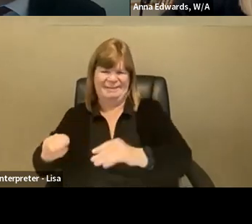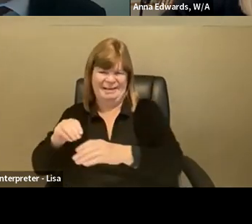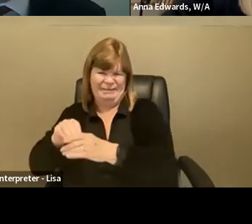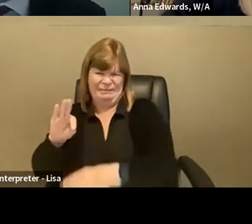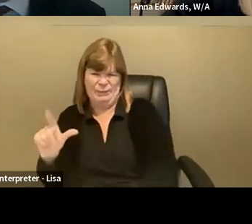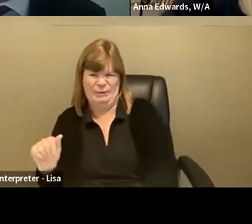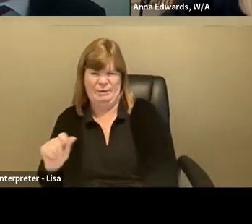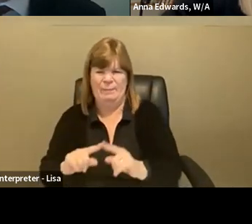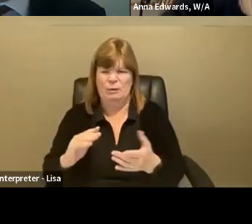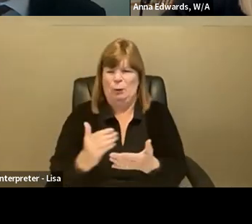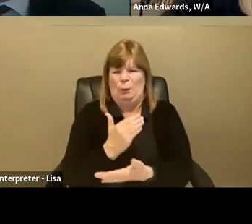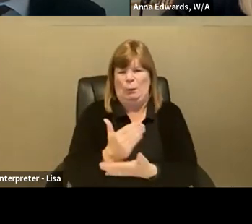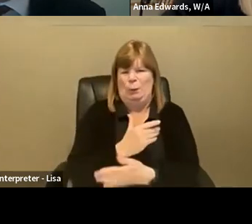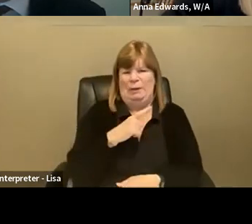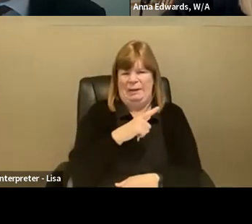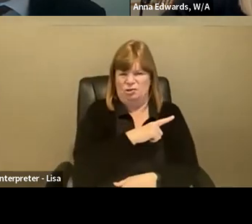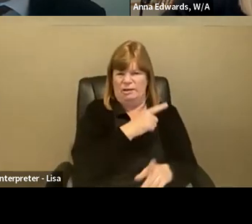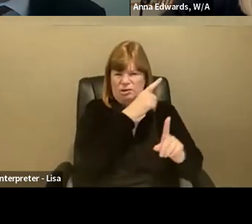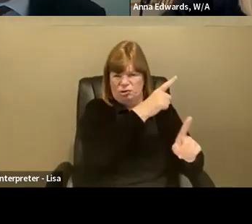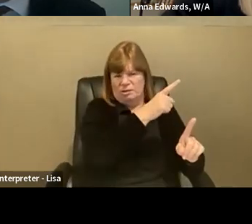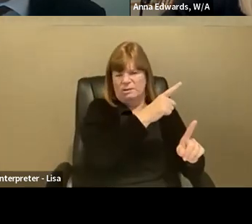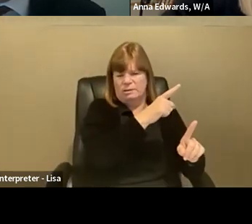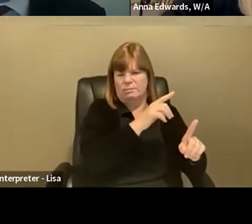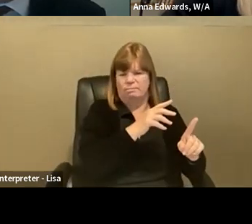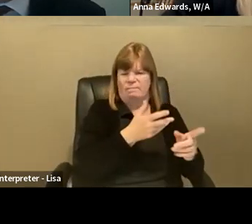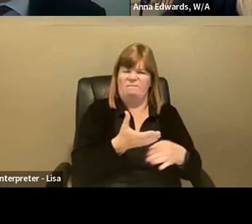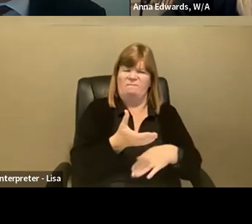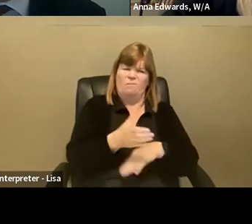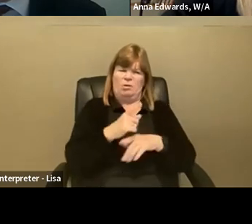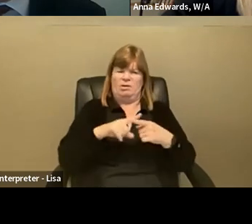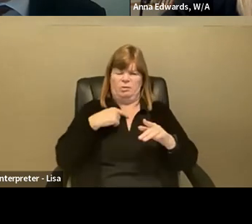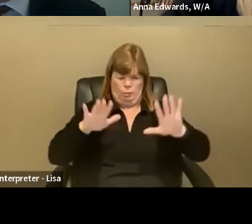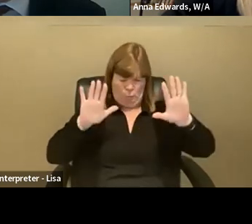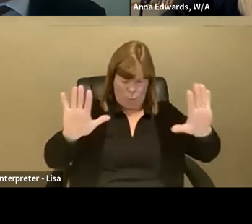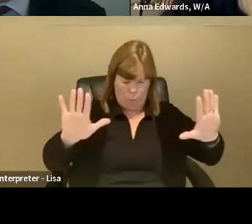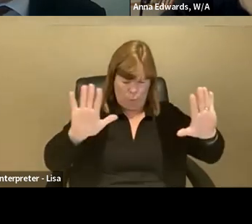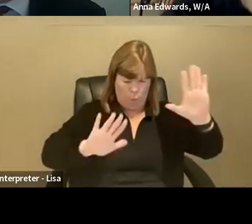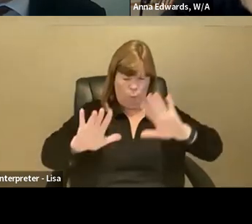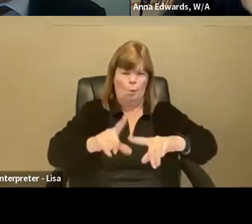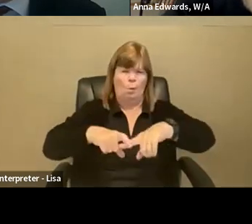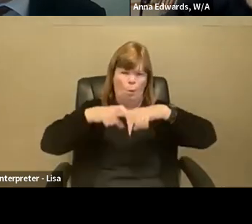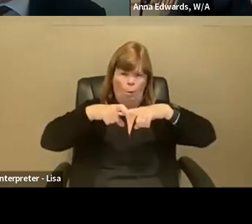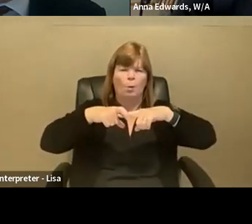but the new legislation has caused us to pause and to look at